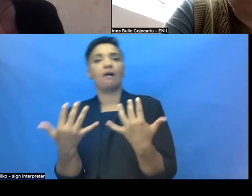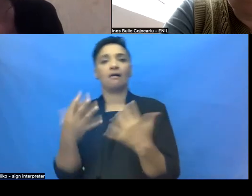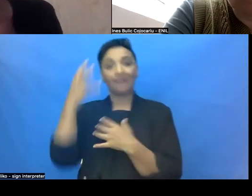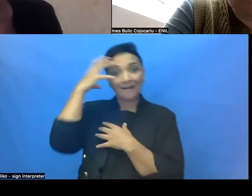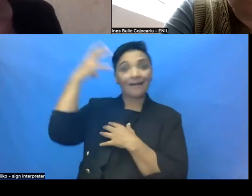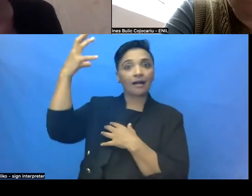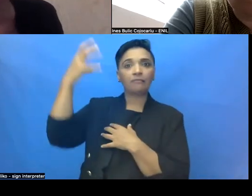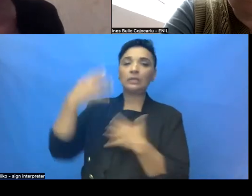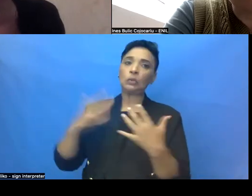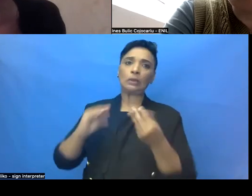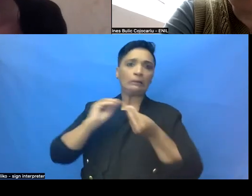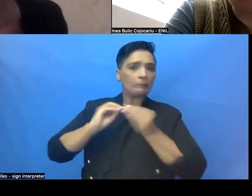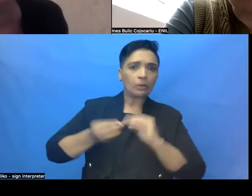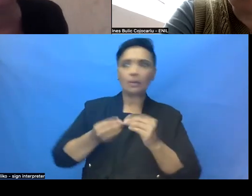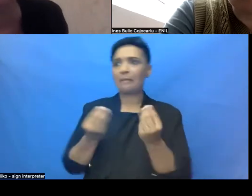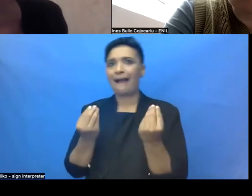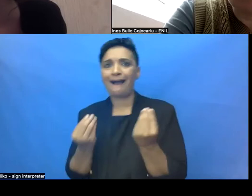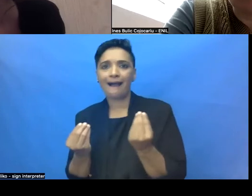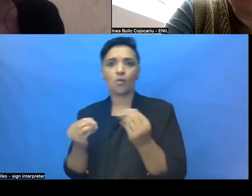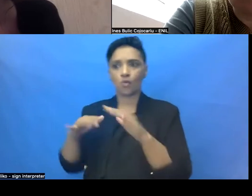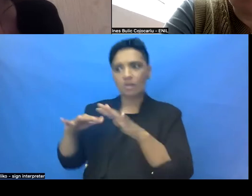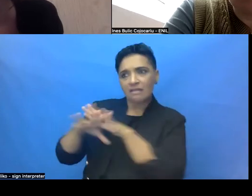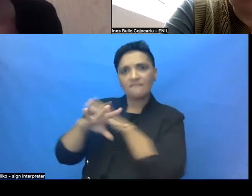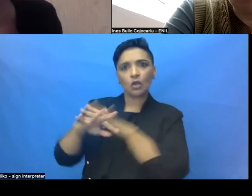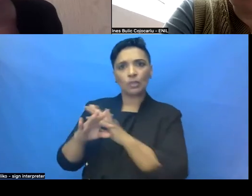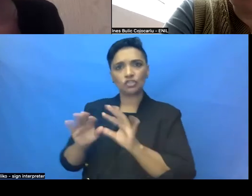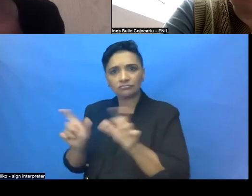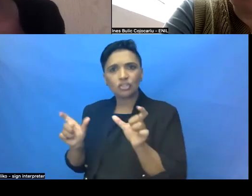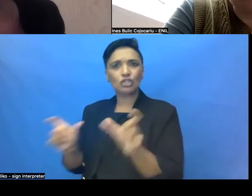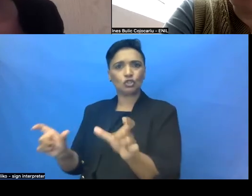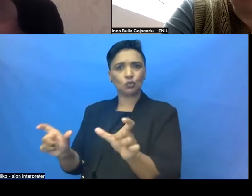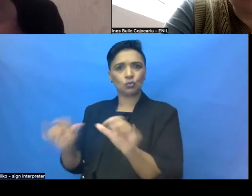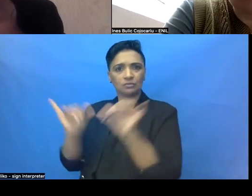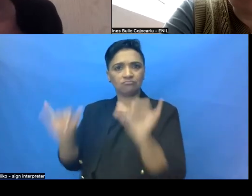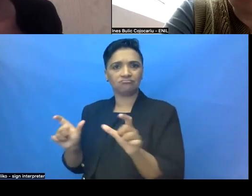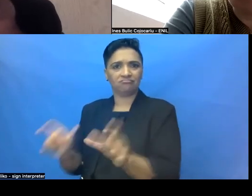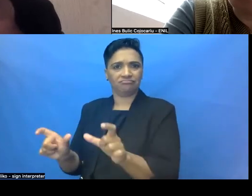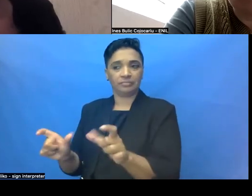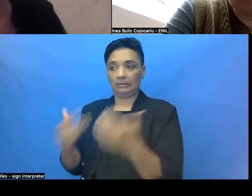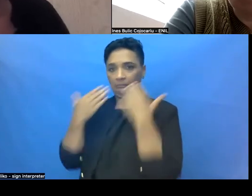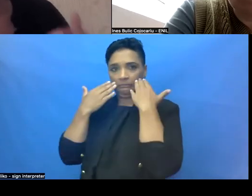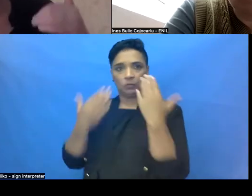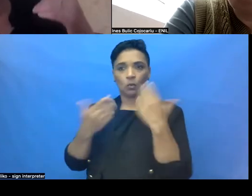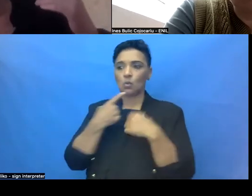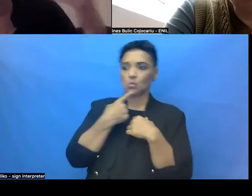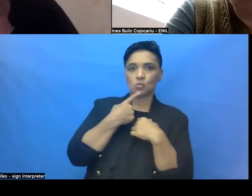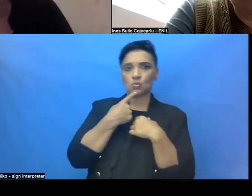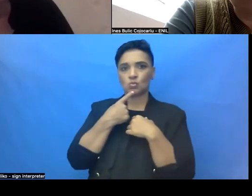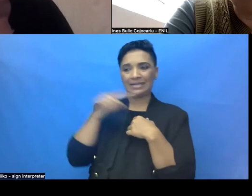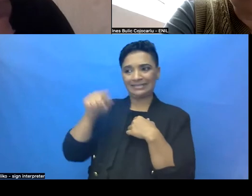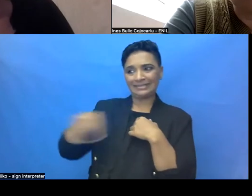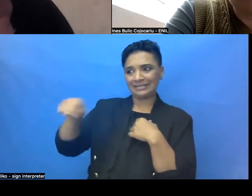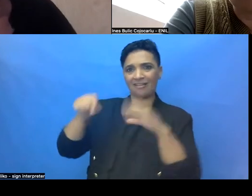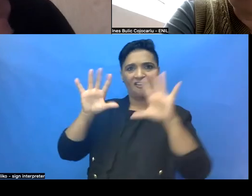have a lot of problem with evacuation of these institutions because they don't know the